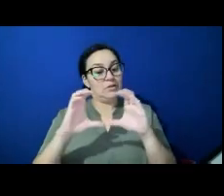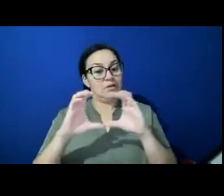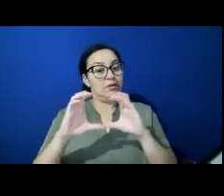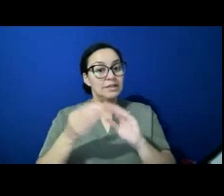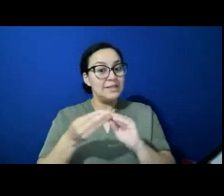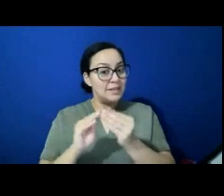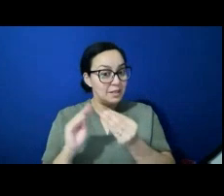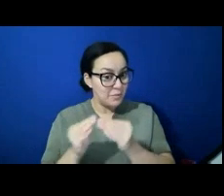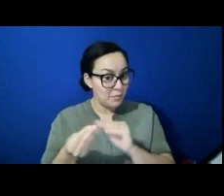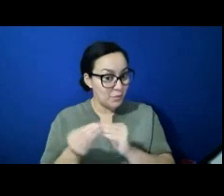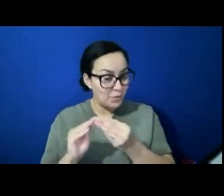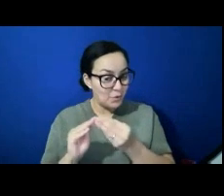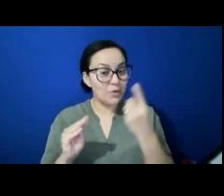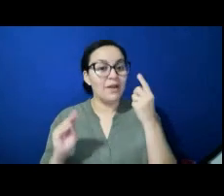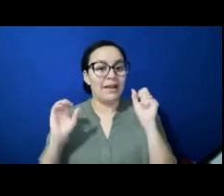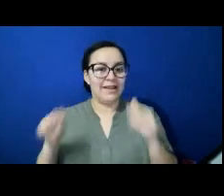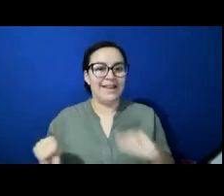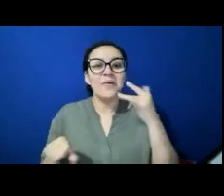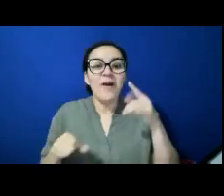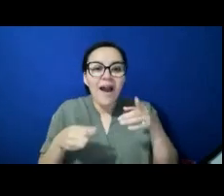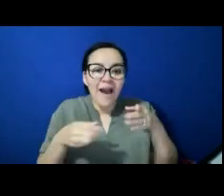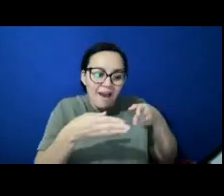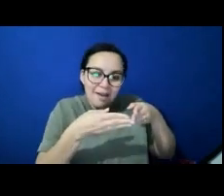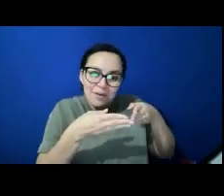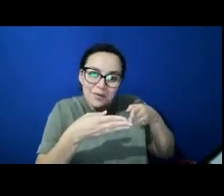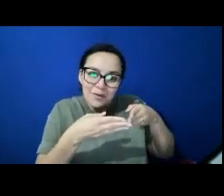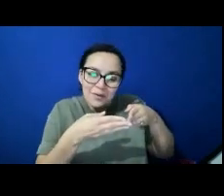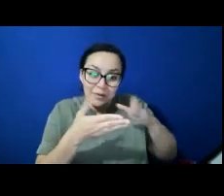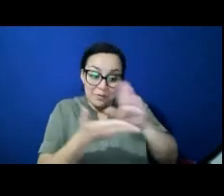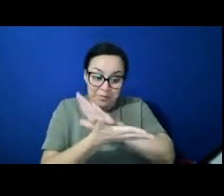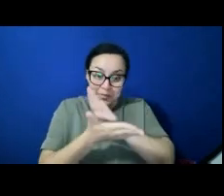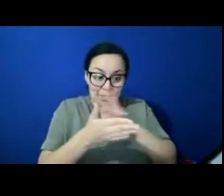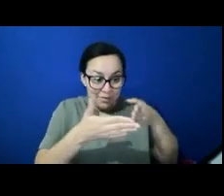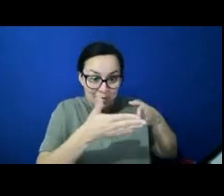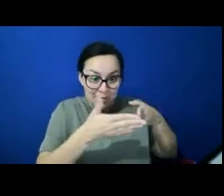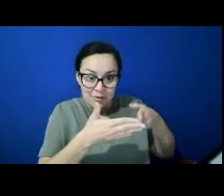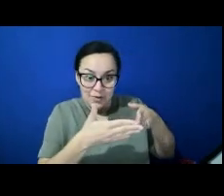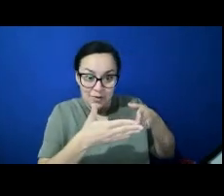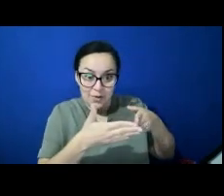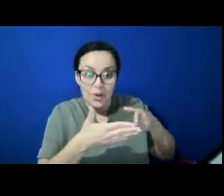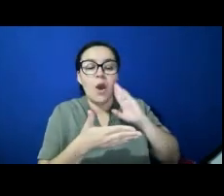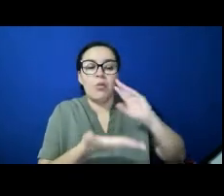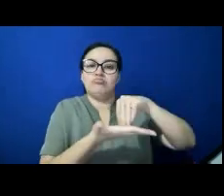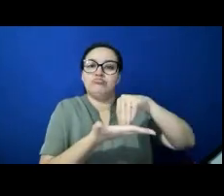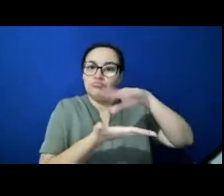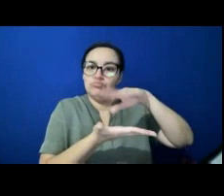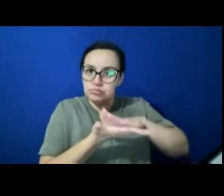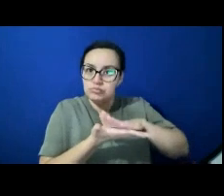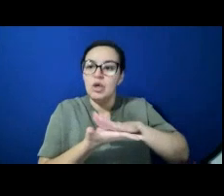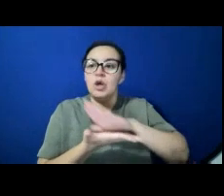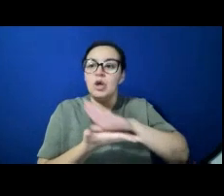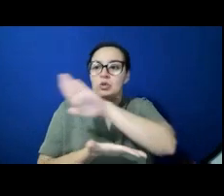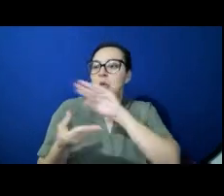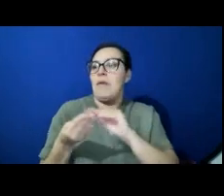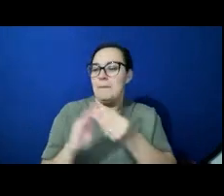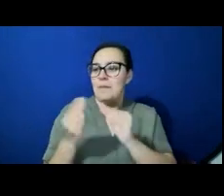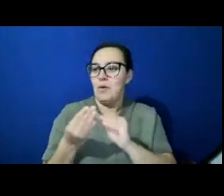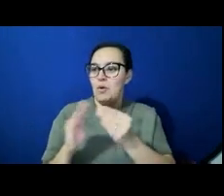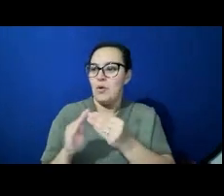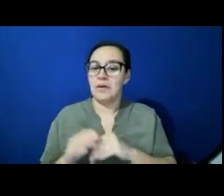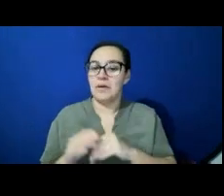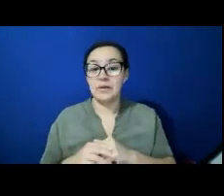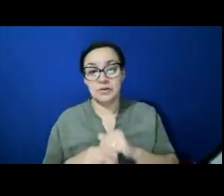aquí or en la professional esquina certificate izquierda number. And del that's because certificado va a here salir at incorporado ese número the que ustedes left provean. side, you're going to Así que